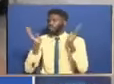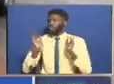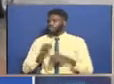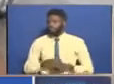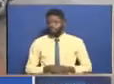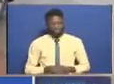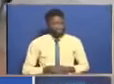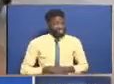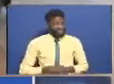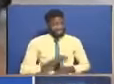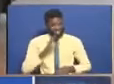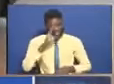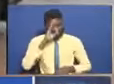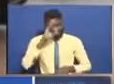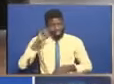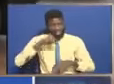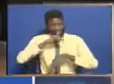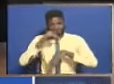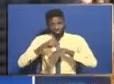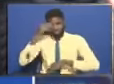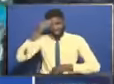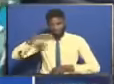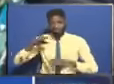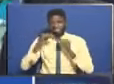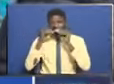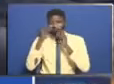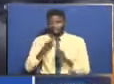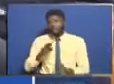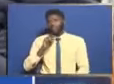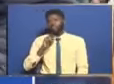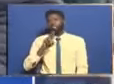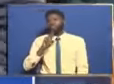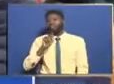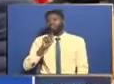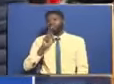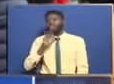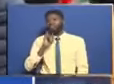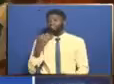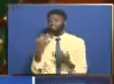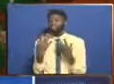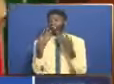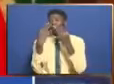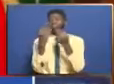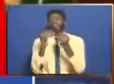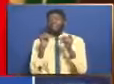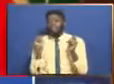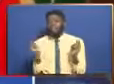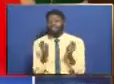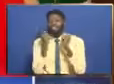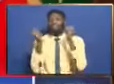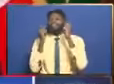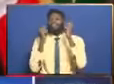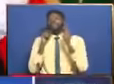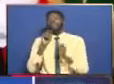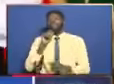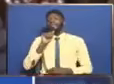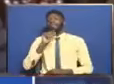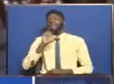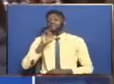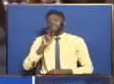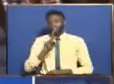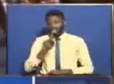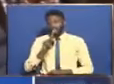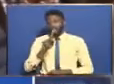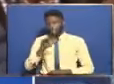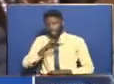On Sunday, National Assembly Speaker Justin Muturi attended the golden anniversary of ACK St. Luke's Kenya Njeru in